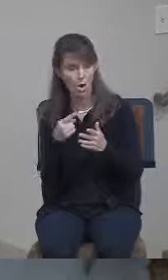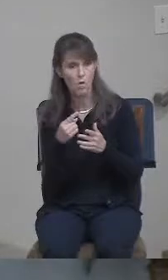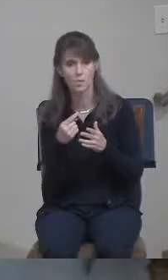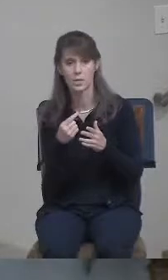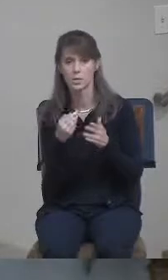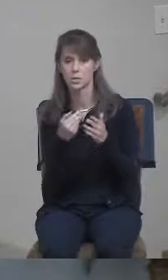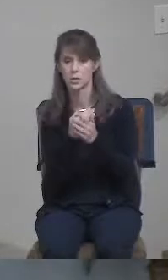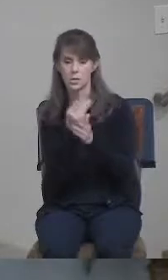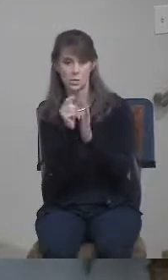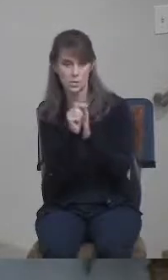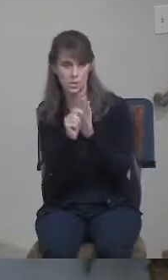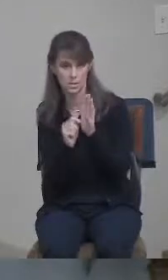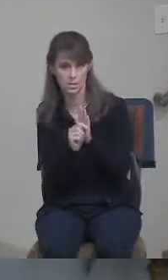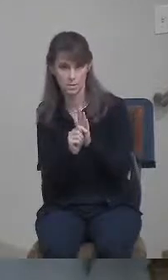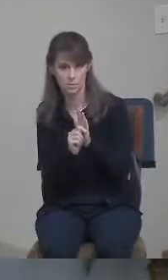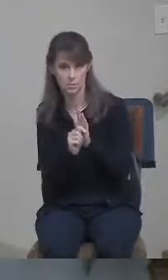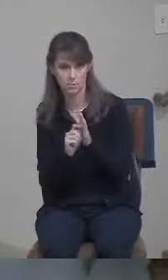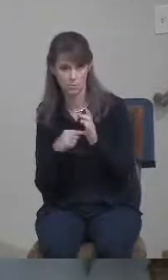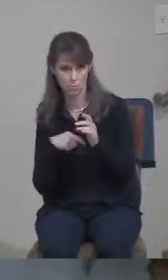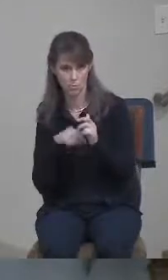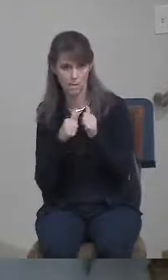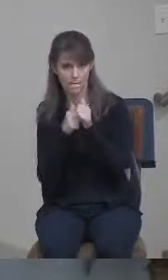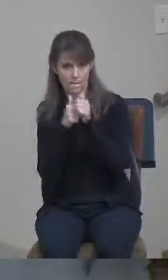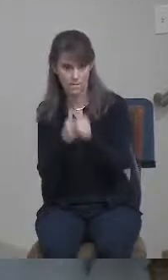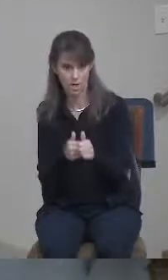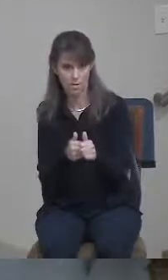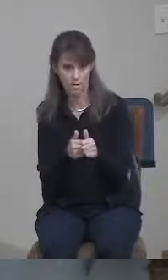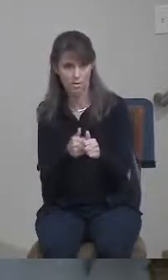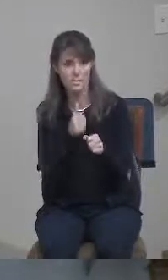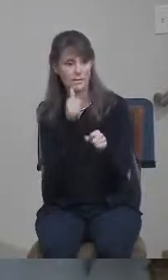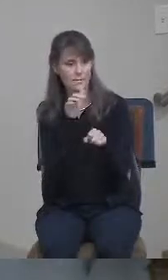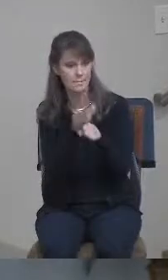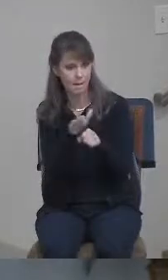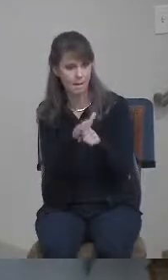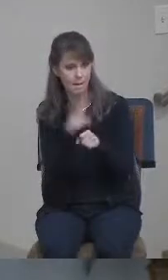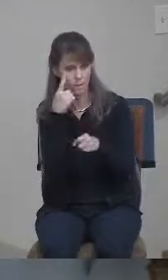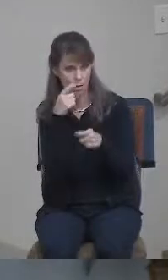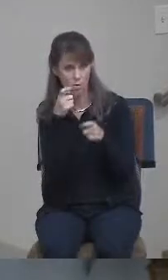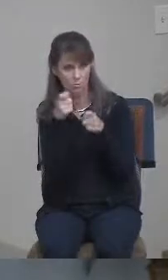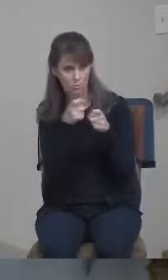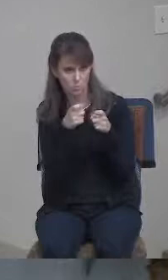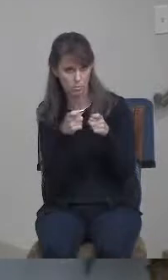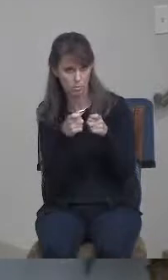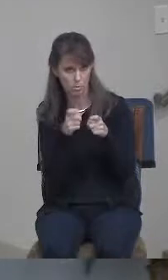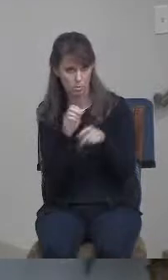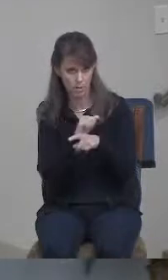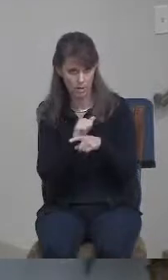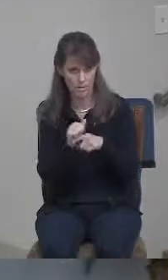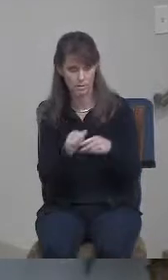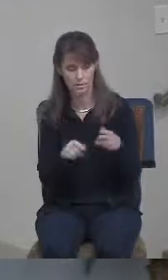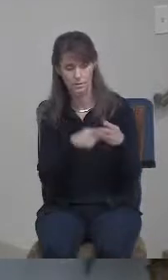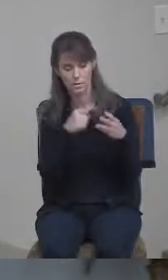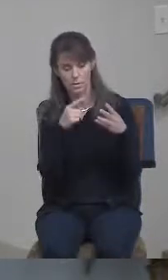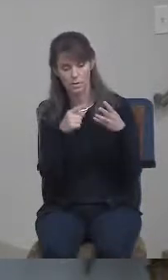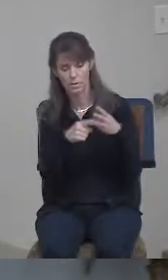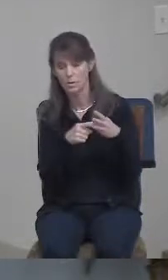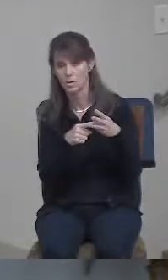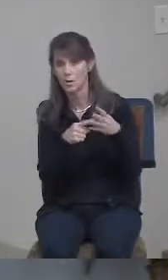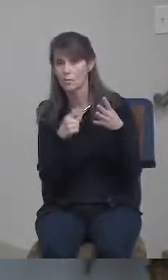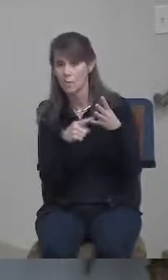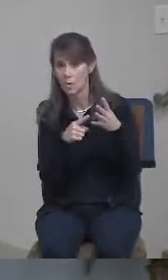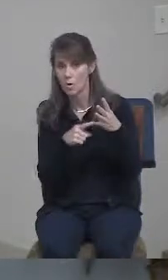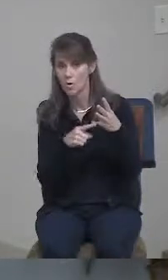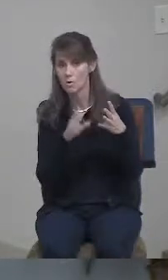our only creed, and a sufficient rule of faith and practice. Number 4, Christian character, the only